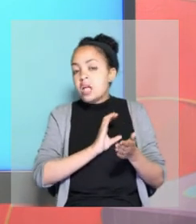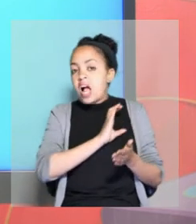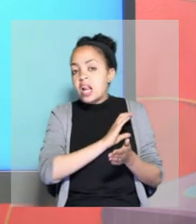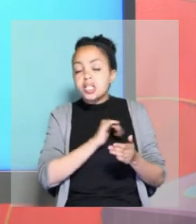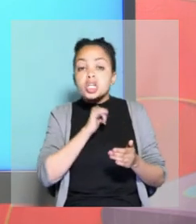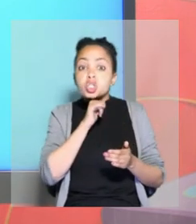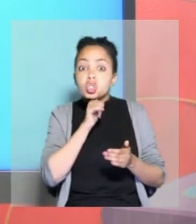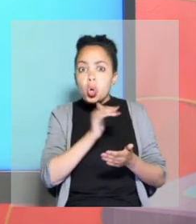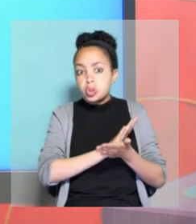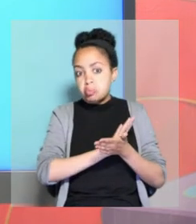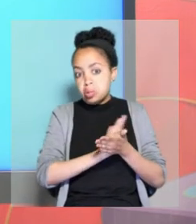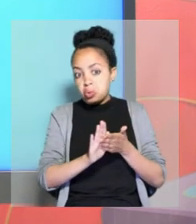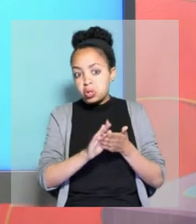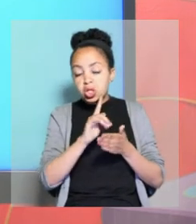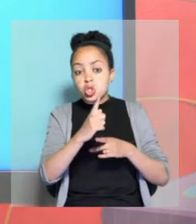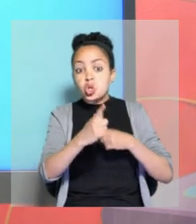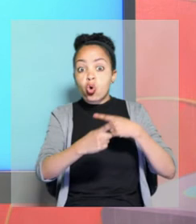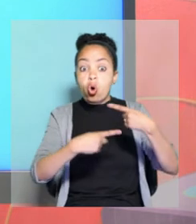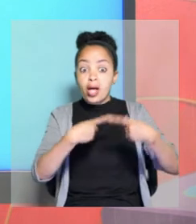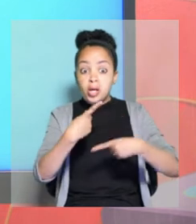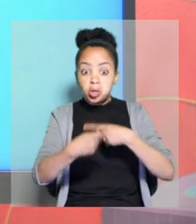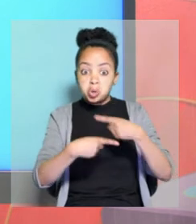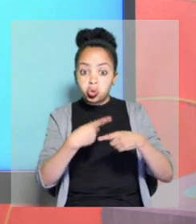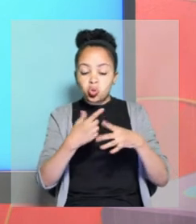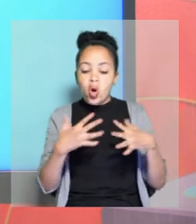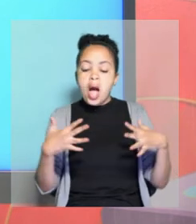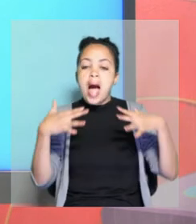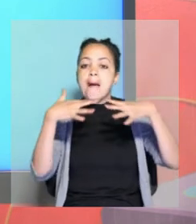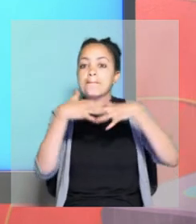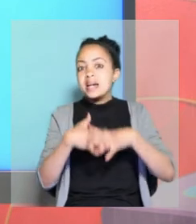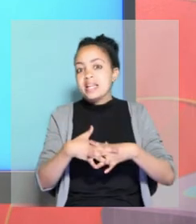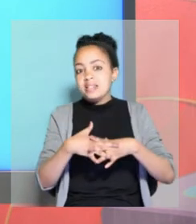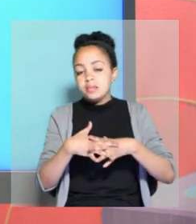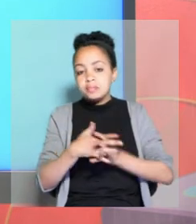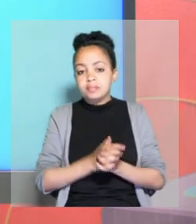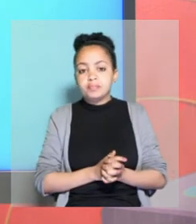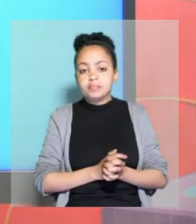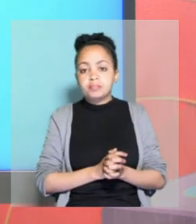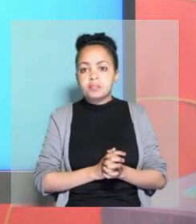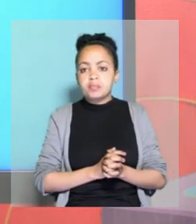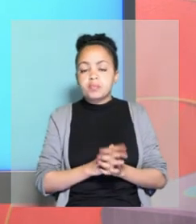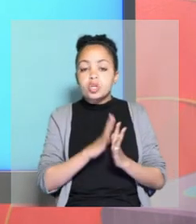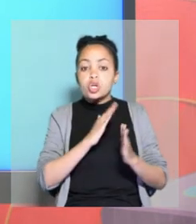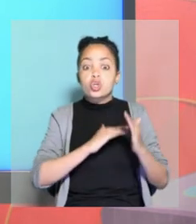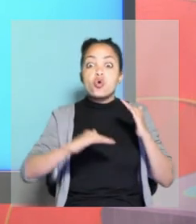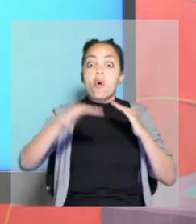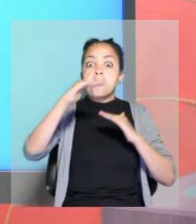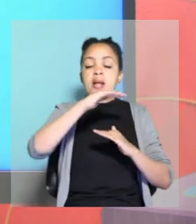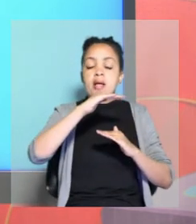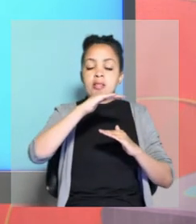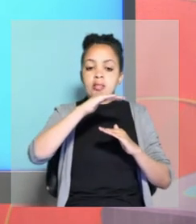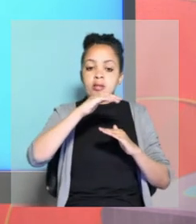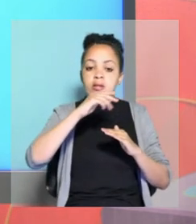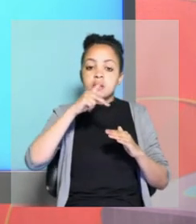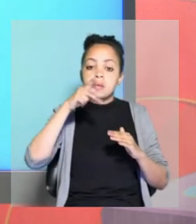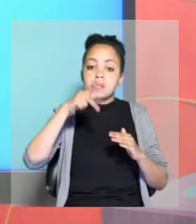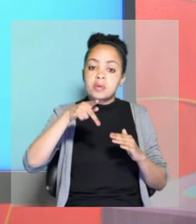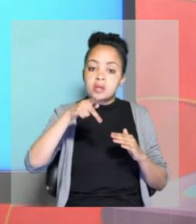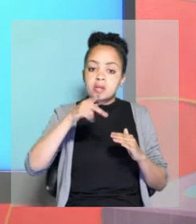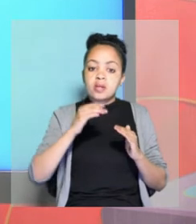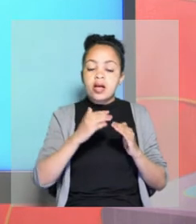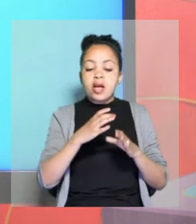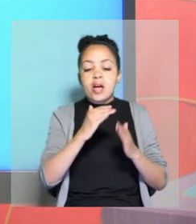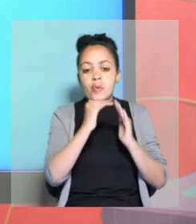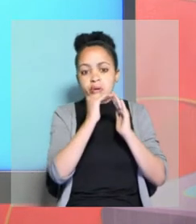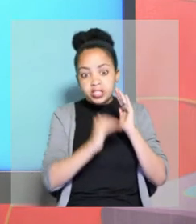pure. Instead, it is going to what? Hybrid or heterozygous. Dominant purple flower color,